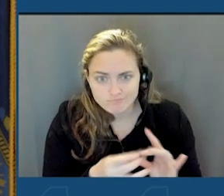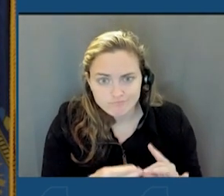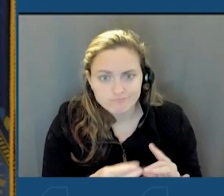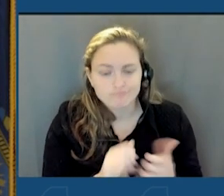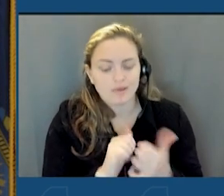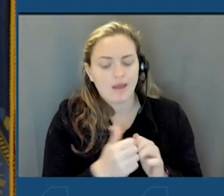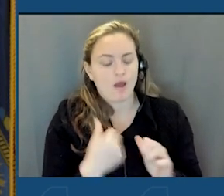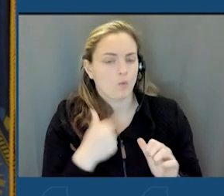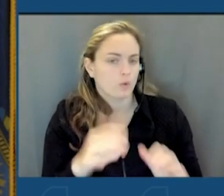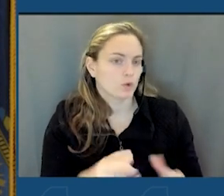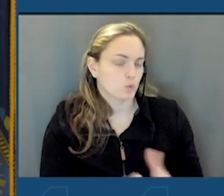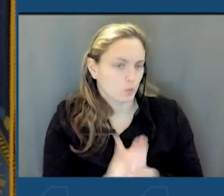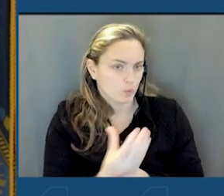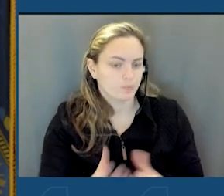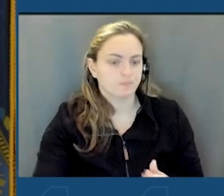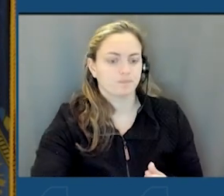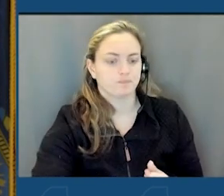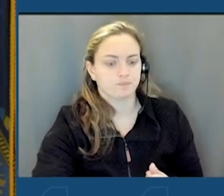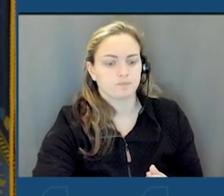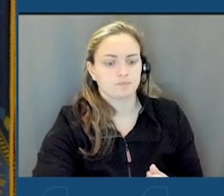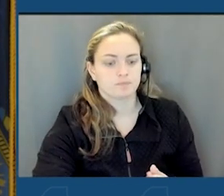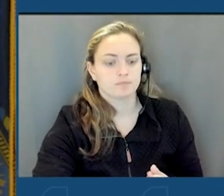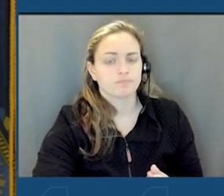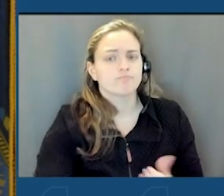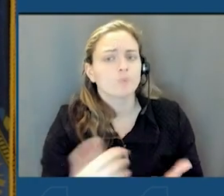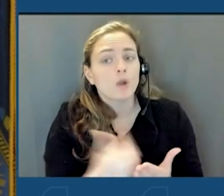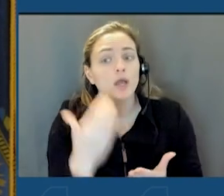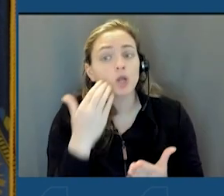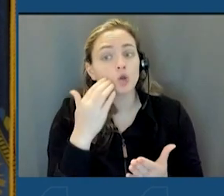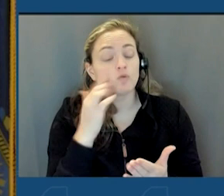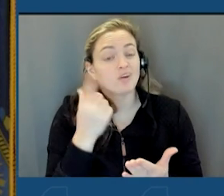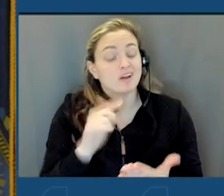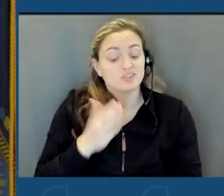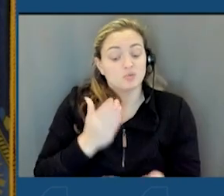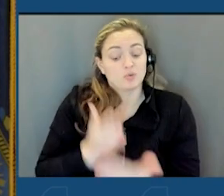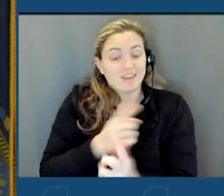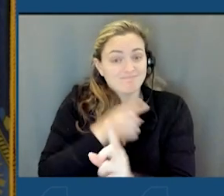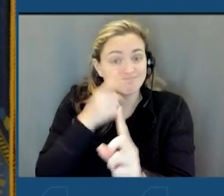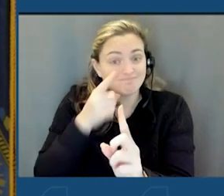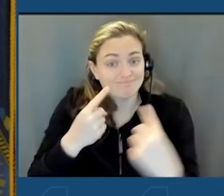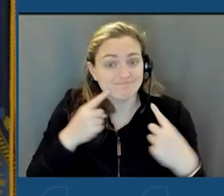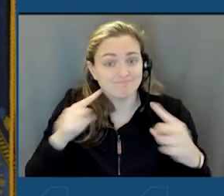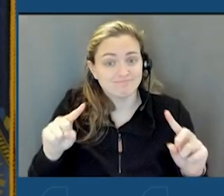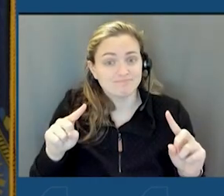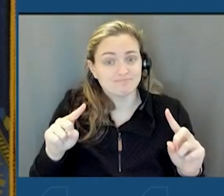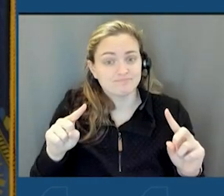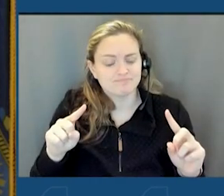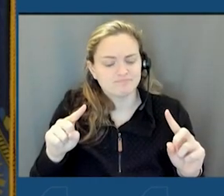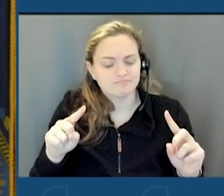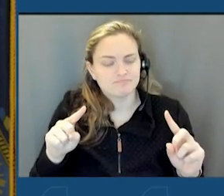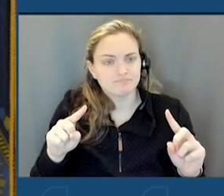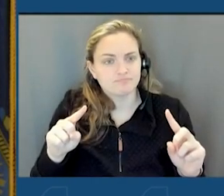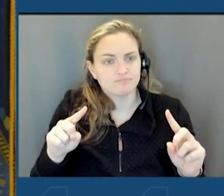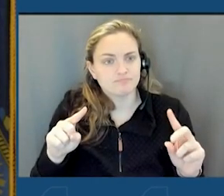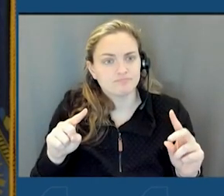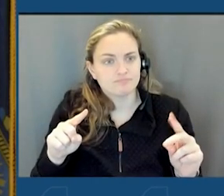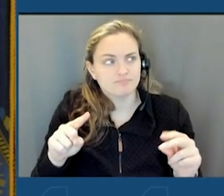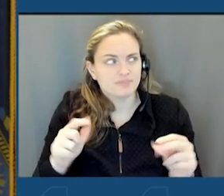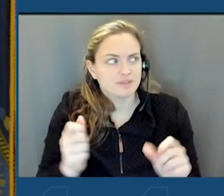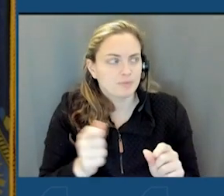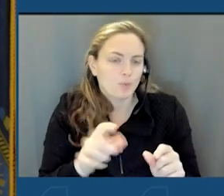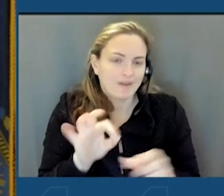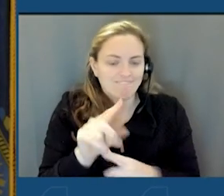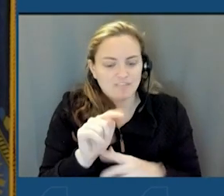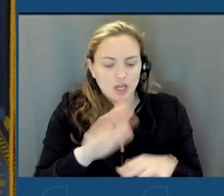grew. One of the things that I knew for us to get to where we wanted to be is about putting feet on the street, as I always call it,